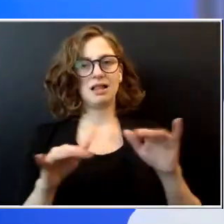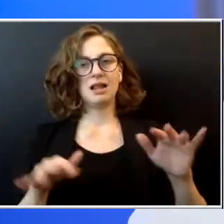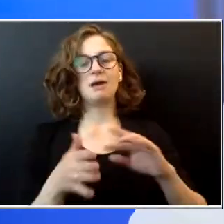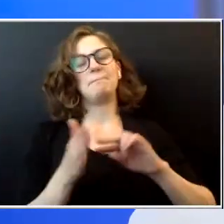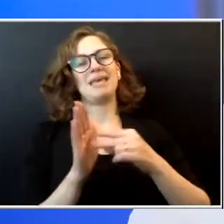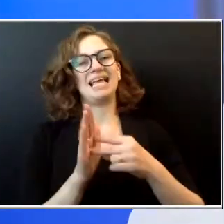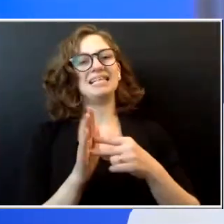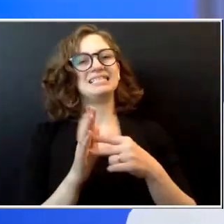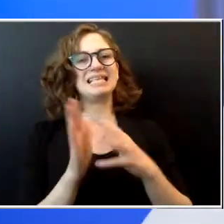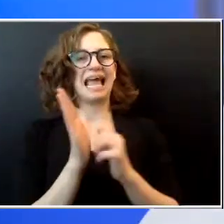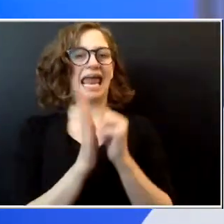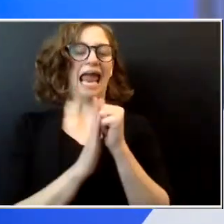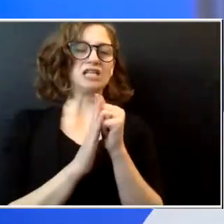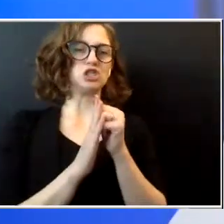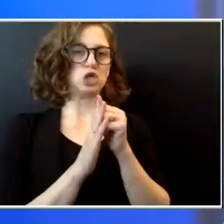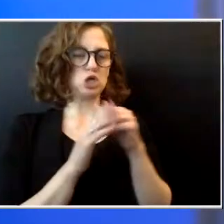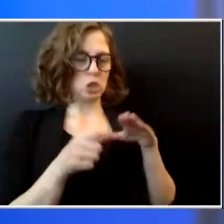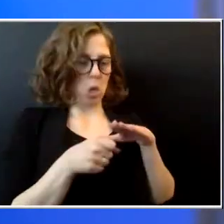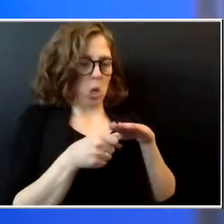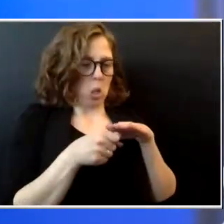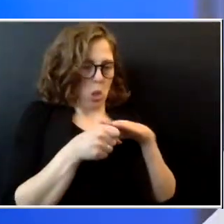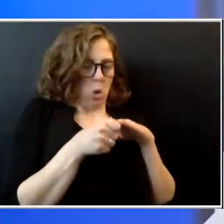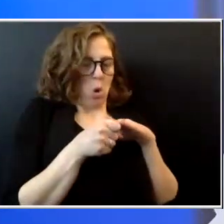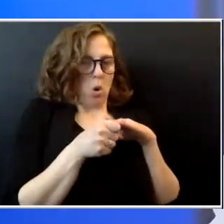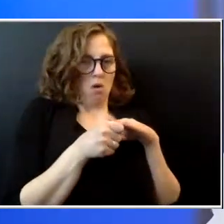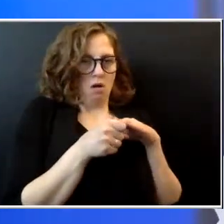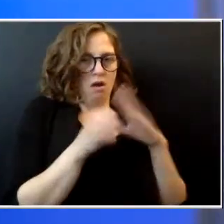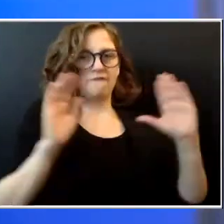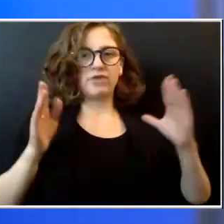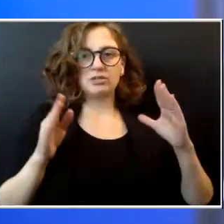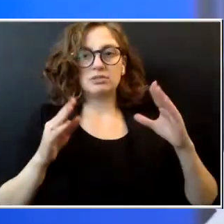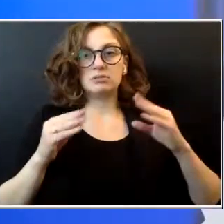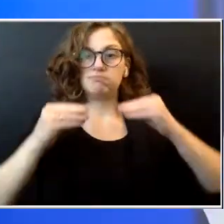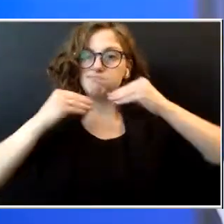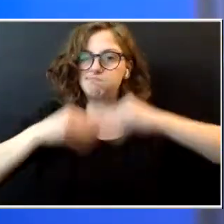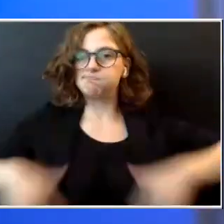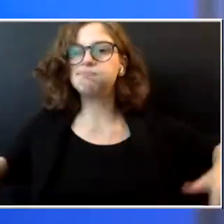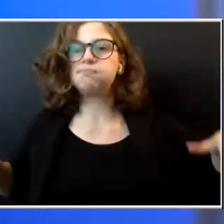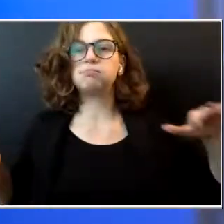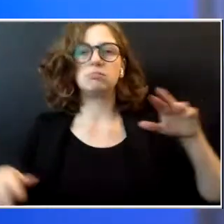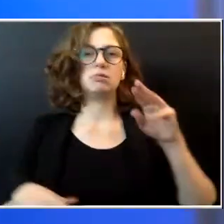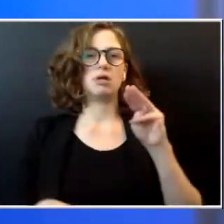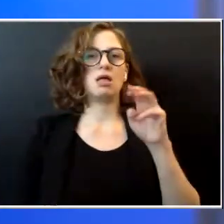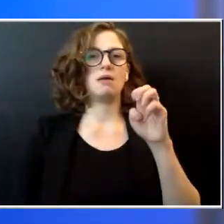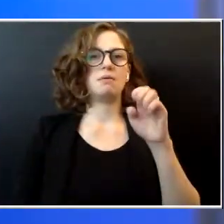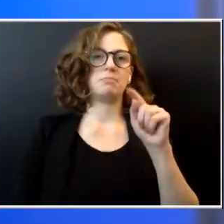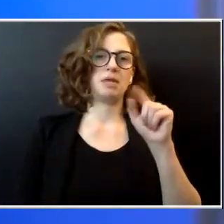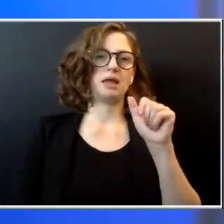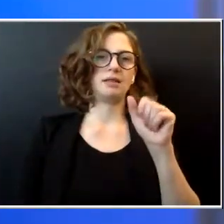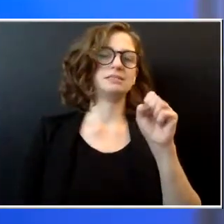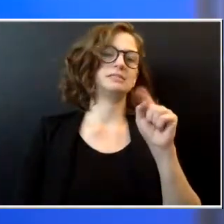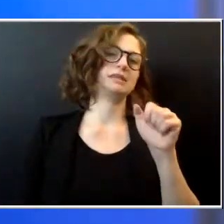just full-blown metastatic. But I think in reality, one of the thoughts out there is that